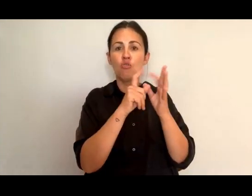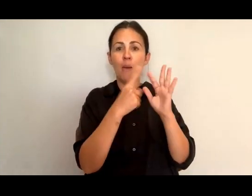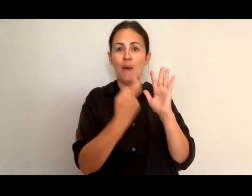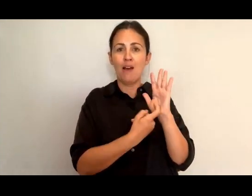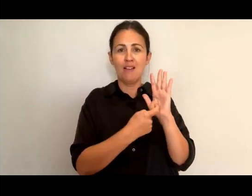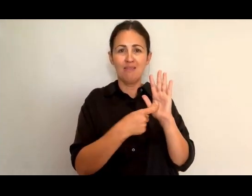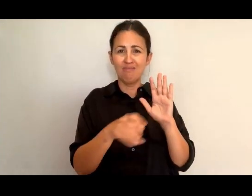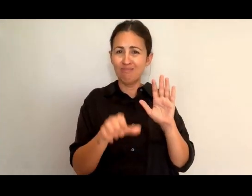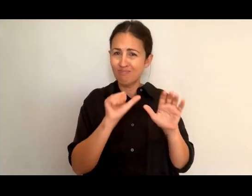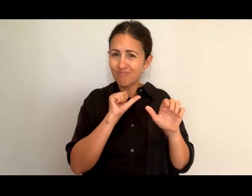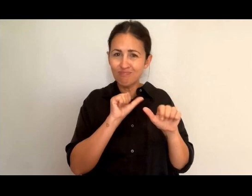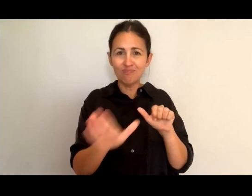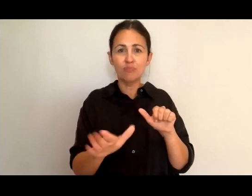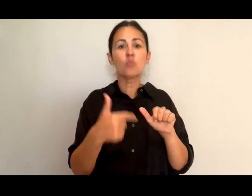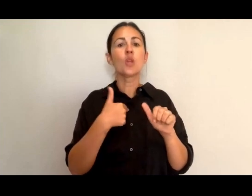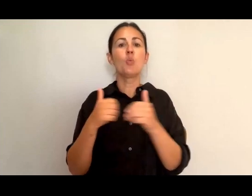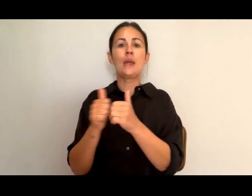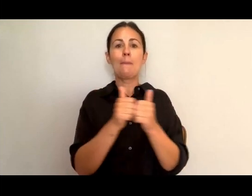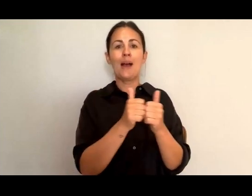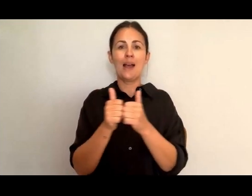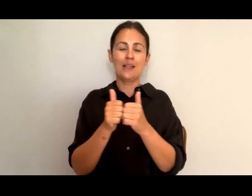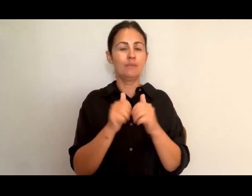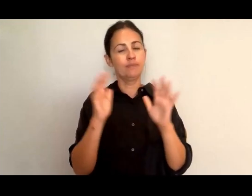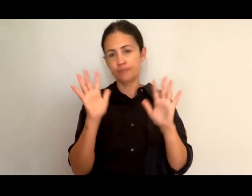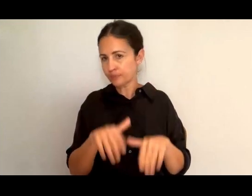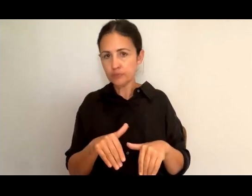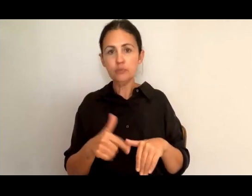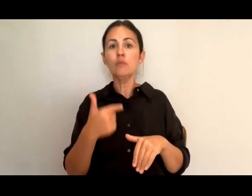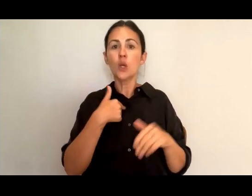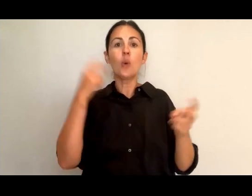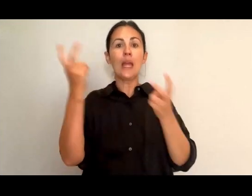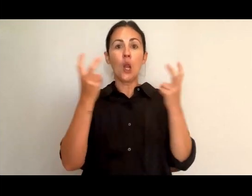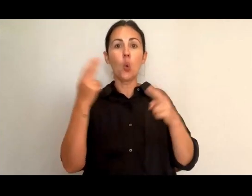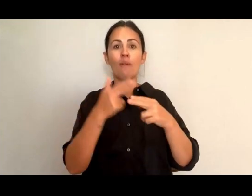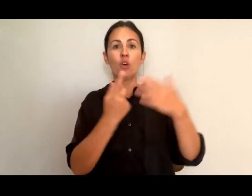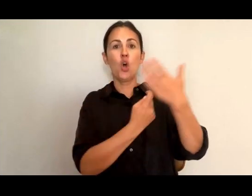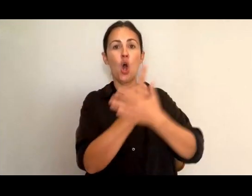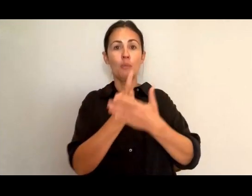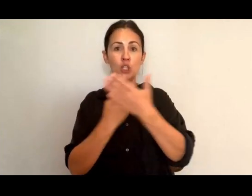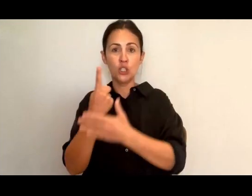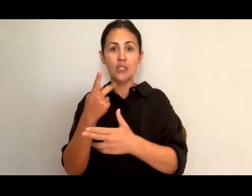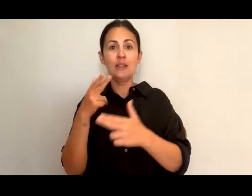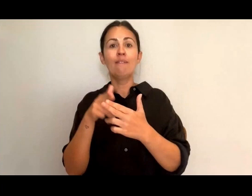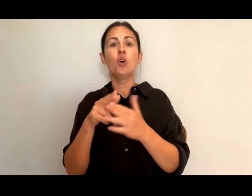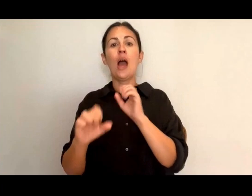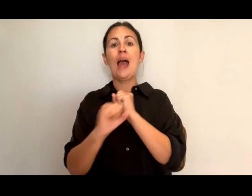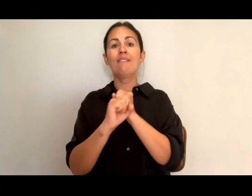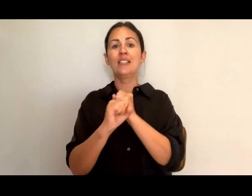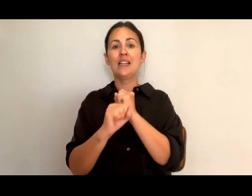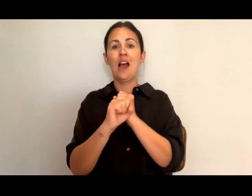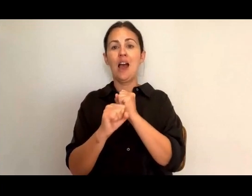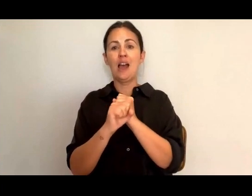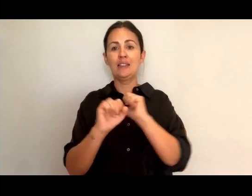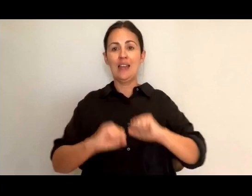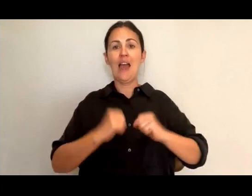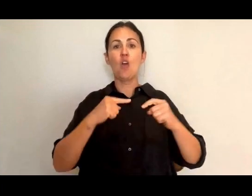with we look for opportunities to advertise various recyclers who